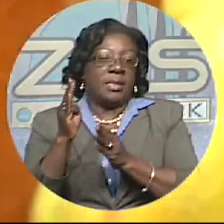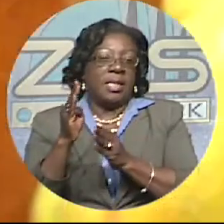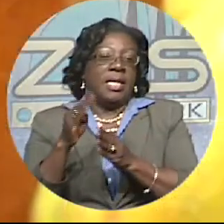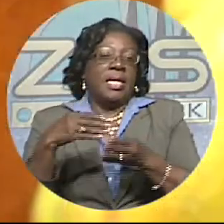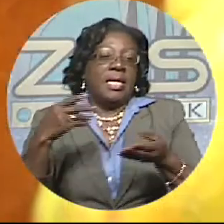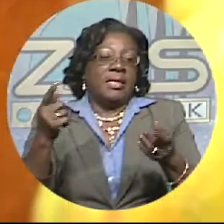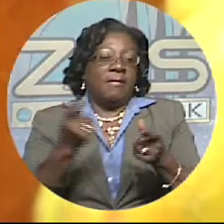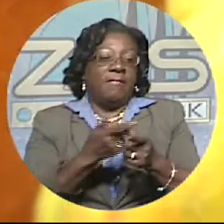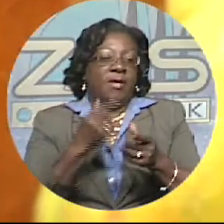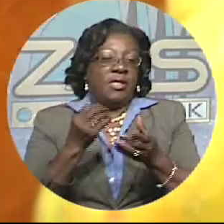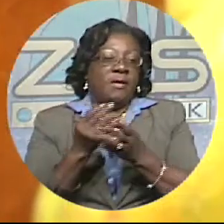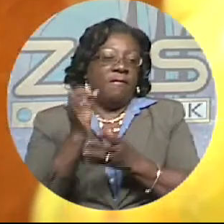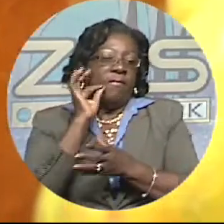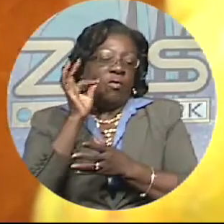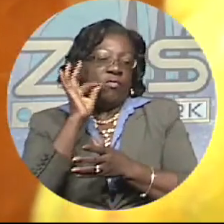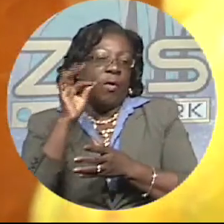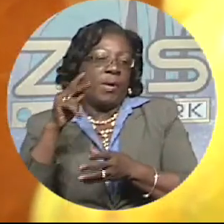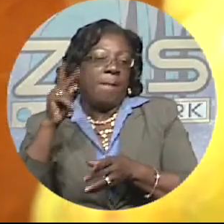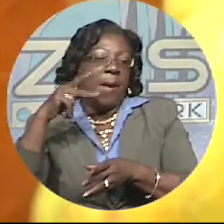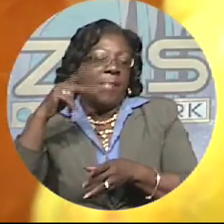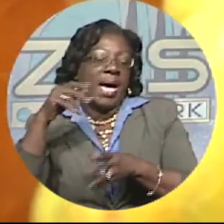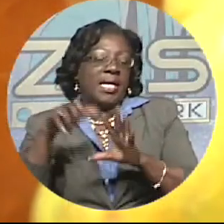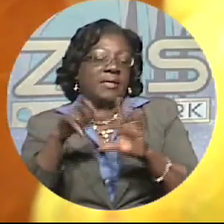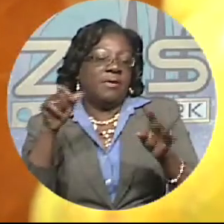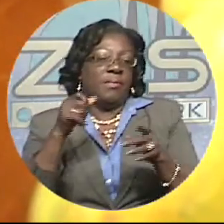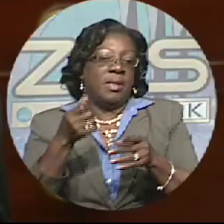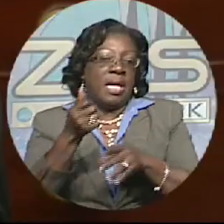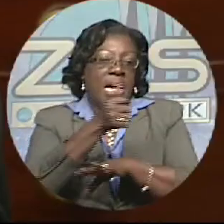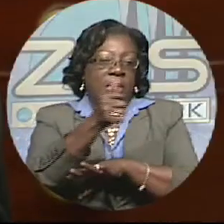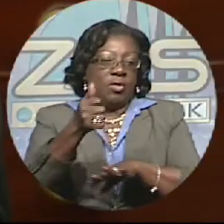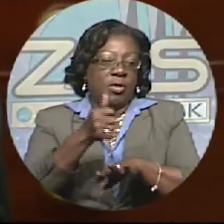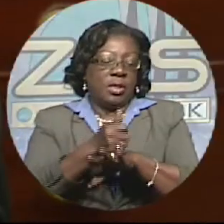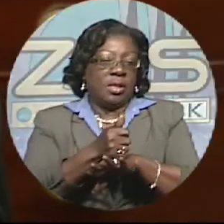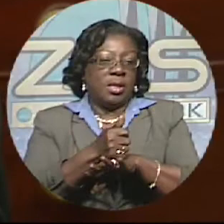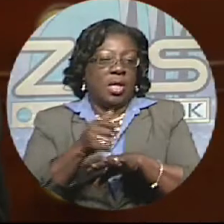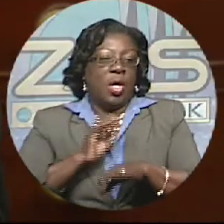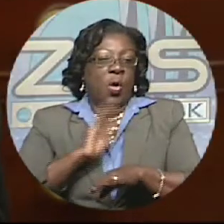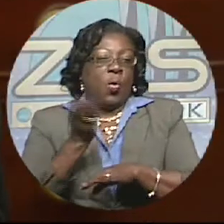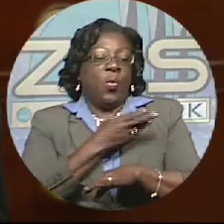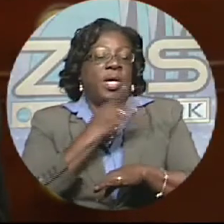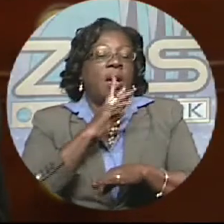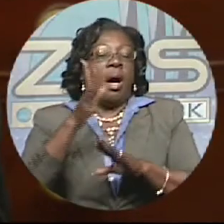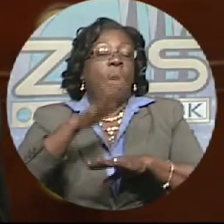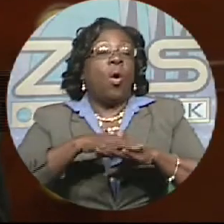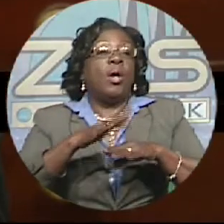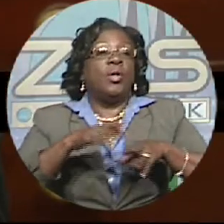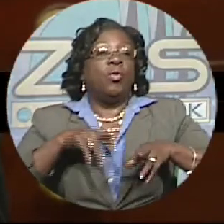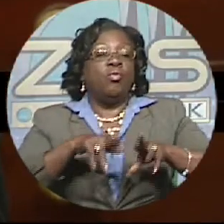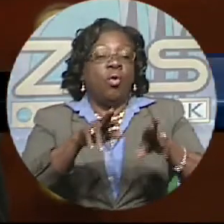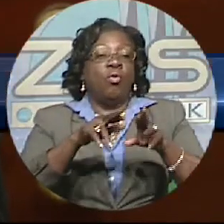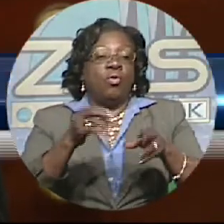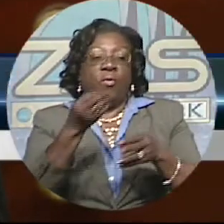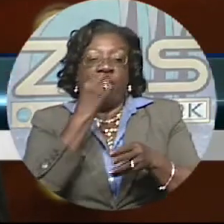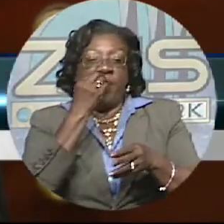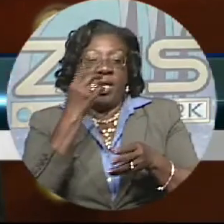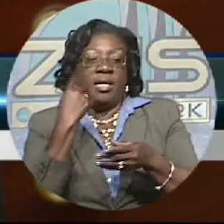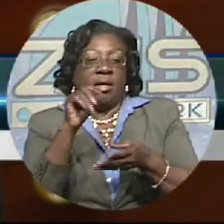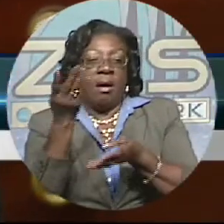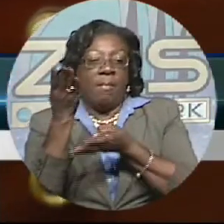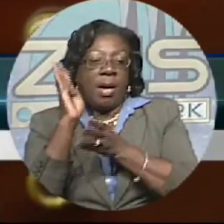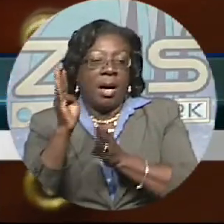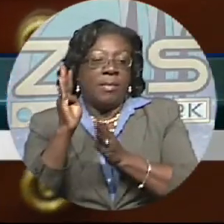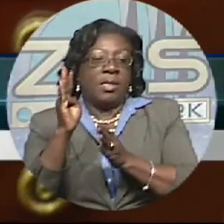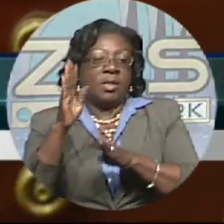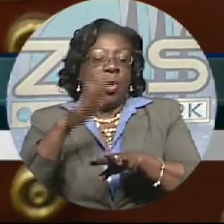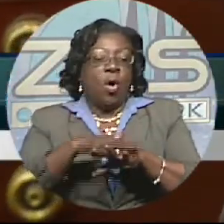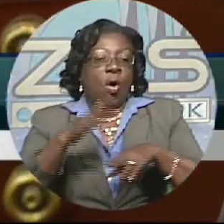harvested from the tutorial farm represents the dawn of a new era. We are on the road to feeding the Bahamas. We're on the